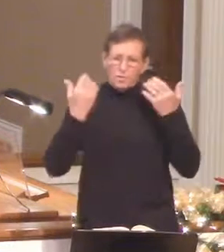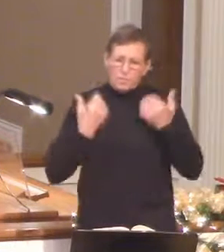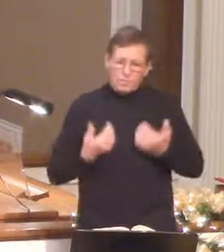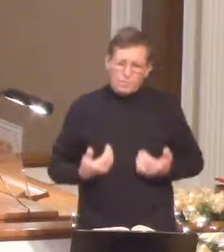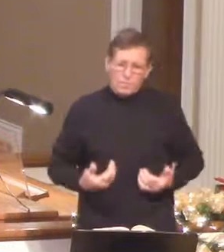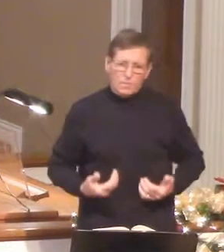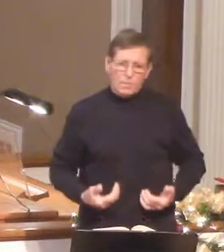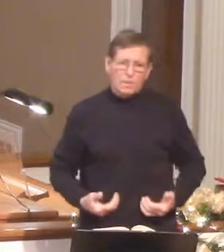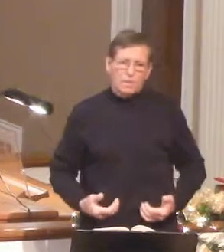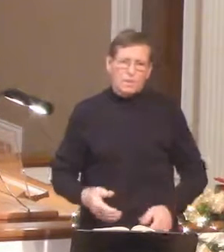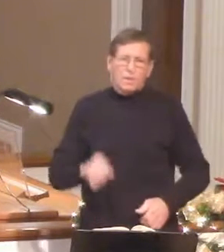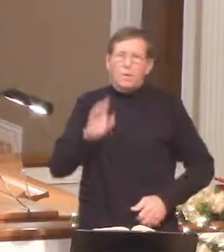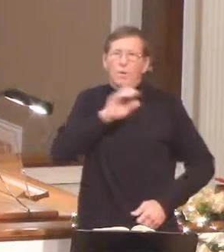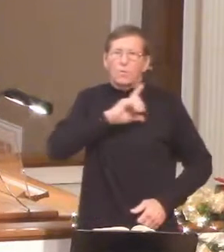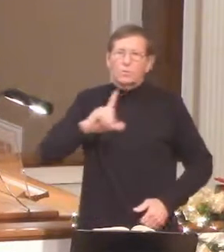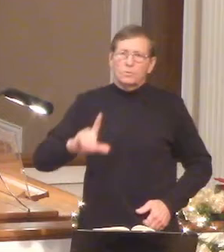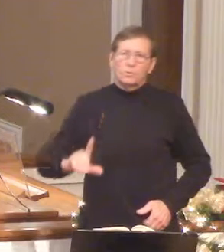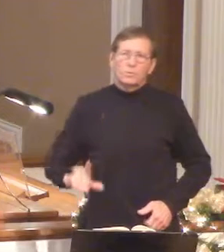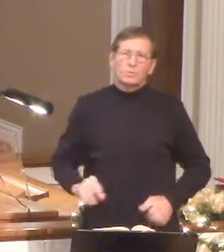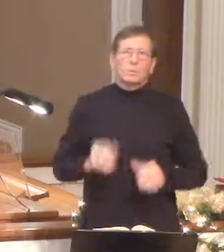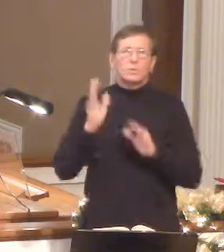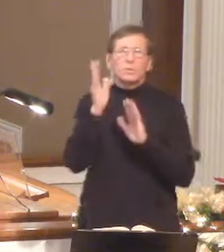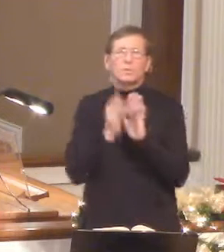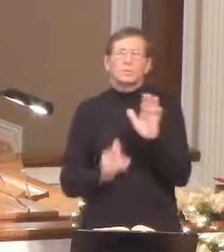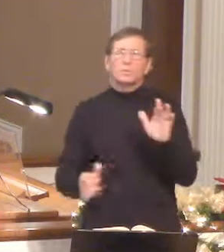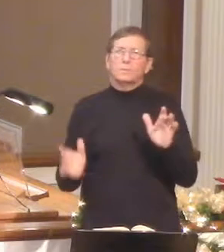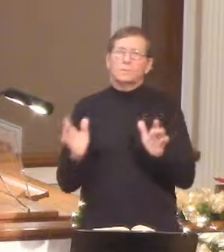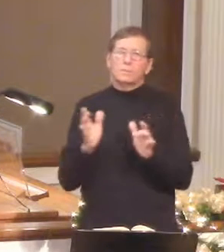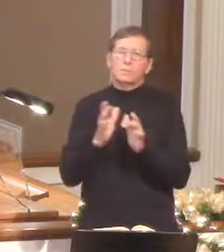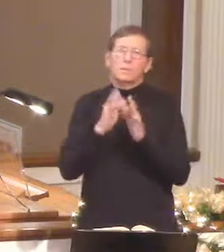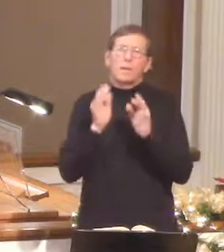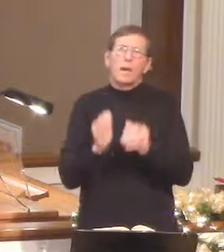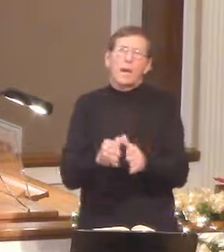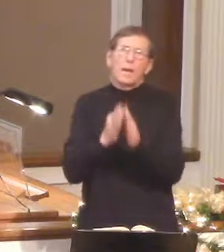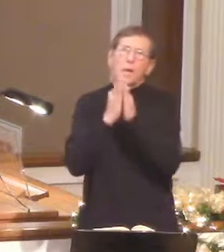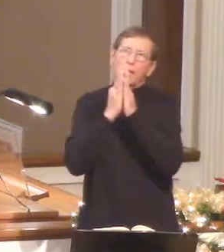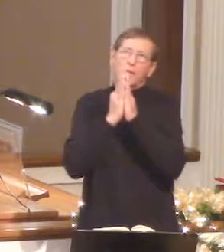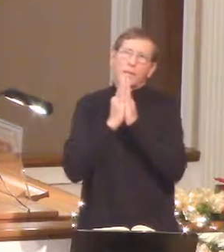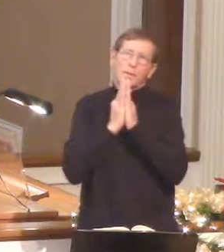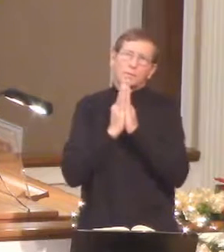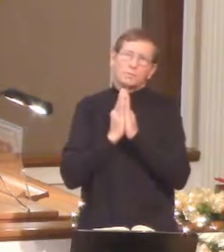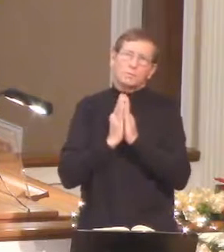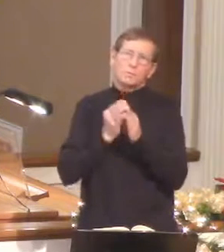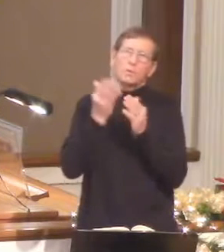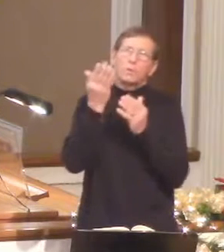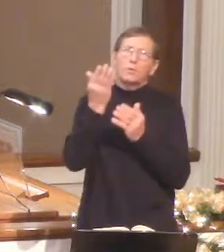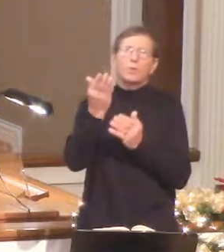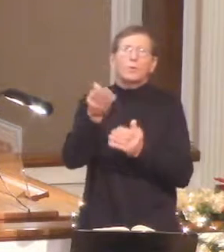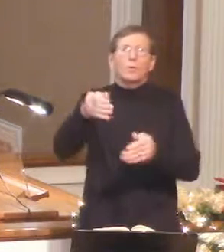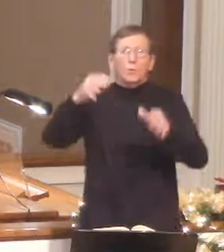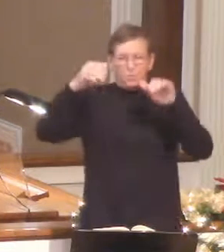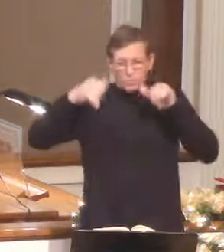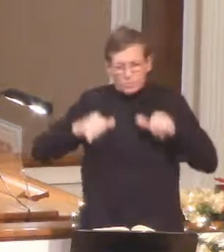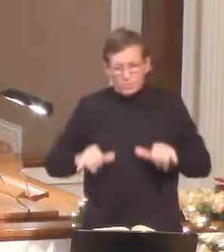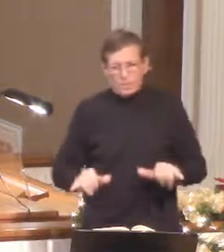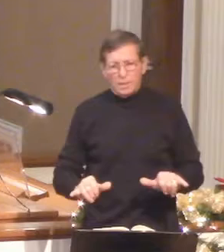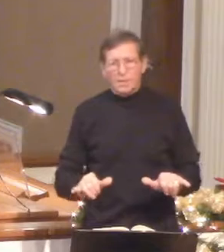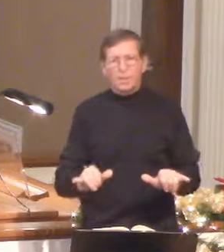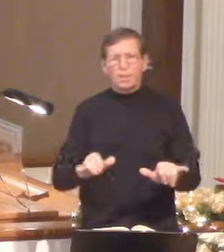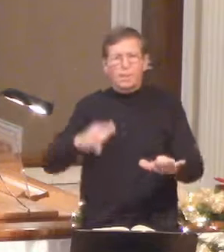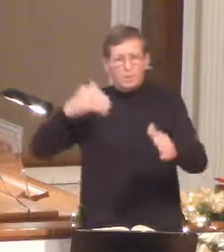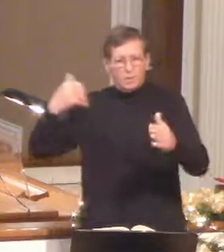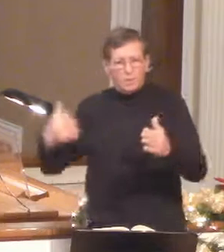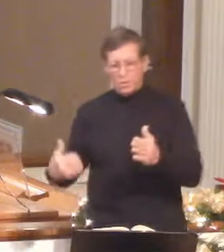Lord Jesus, I ask thee to stay close by